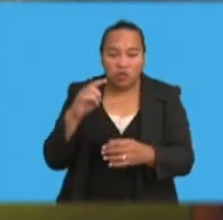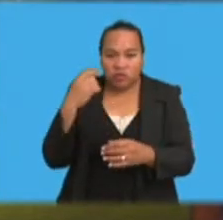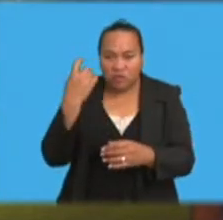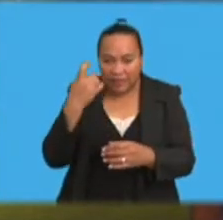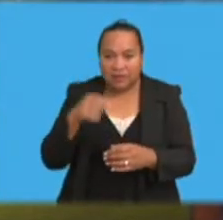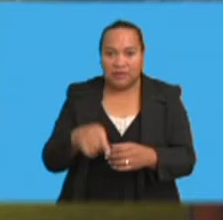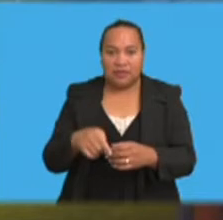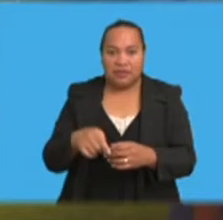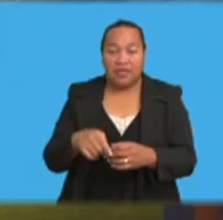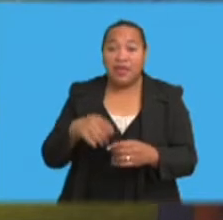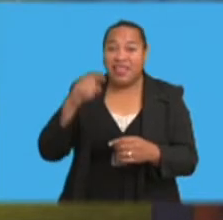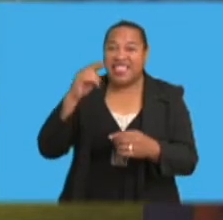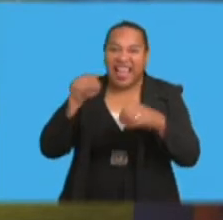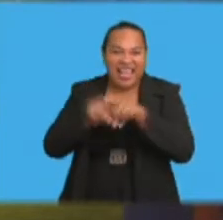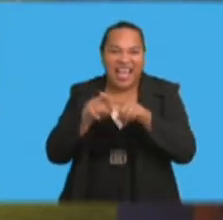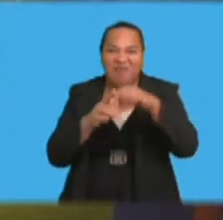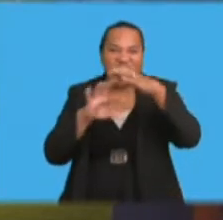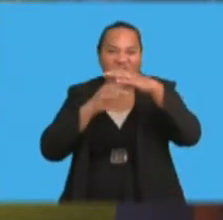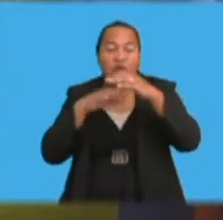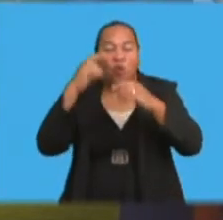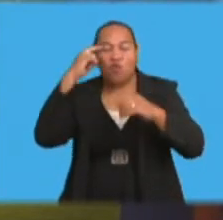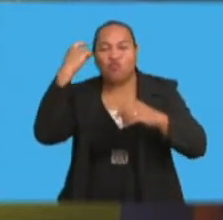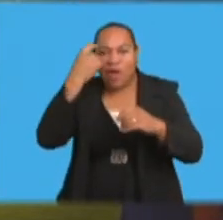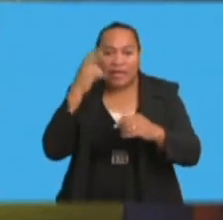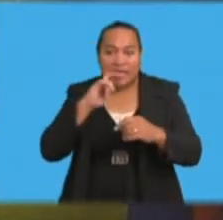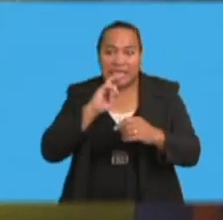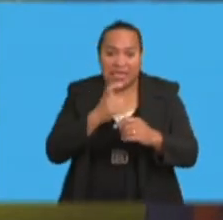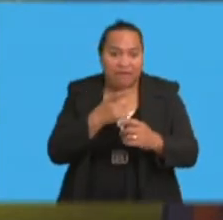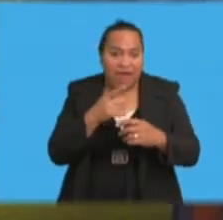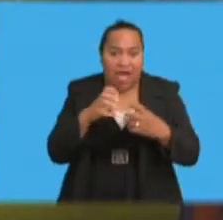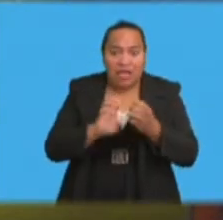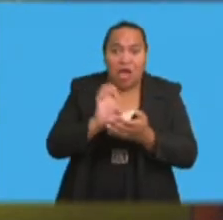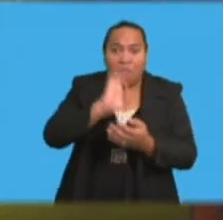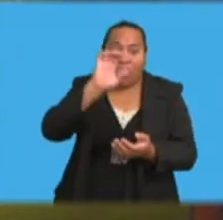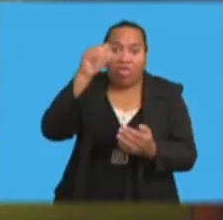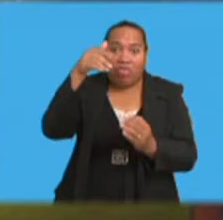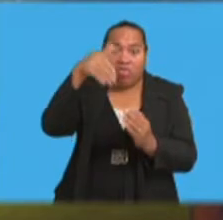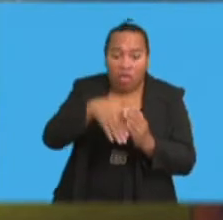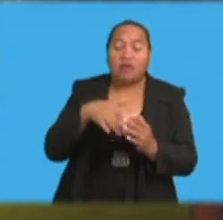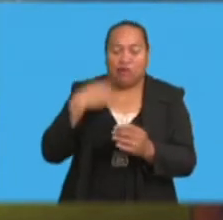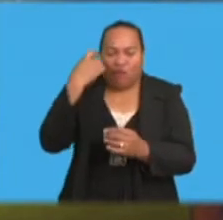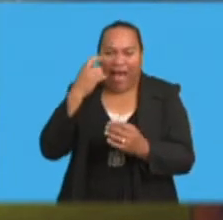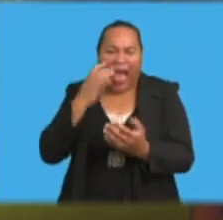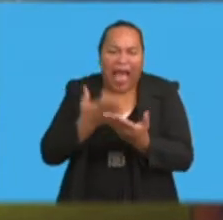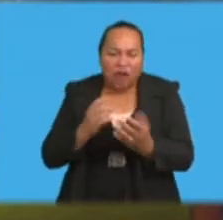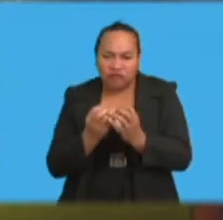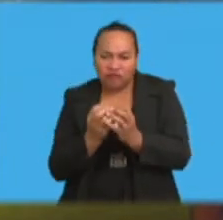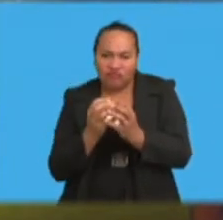the central bank worries about sustainability, and in times of depressed conditions, a central bank worries about stimulating